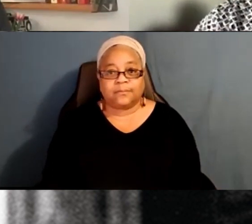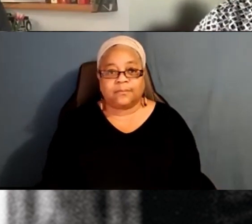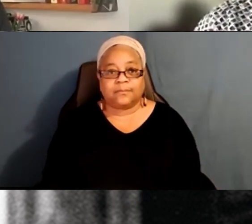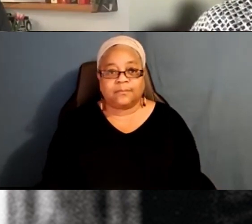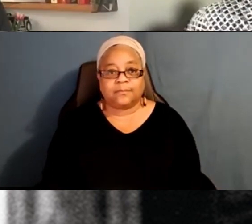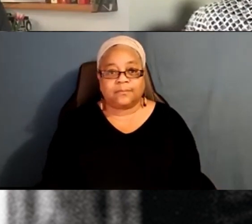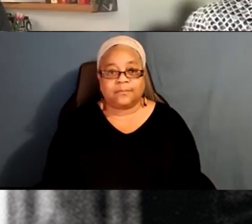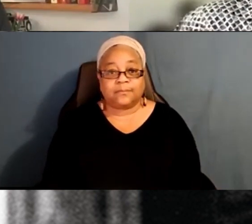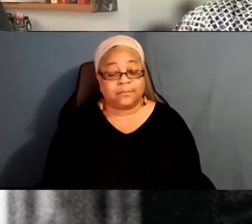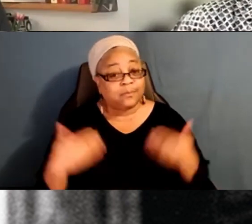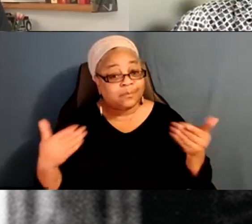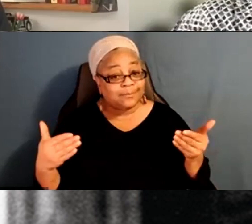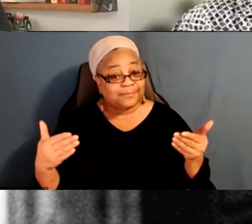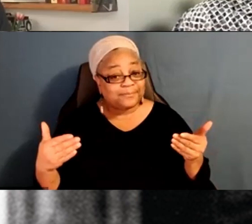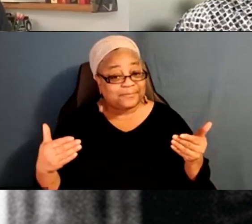Go ahead.